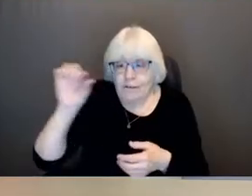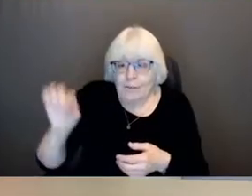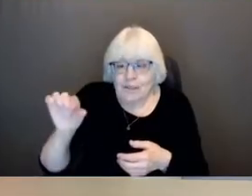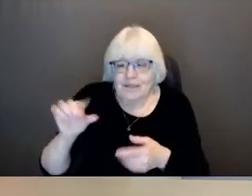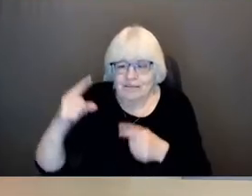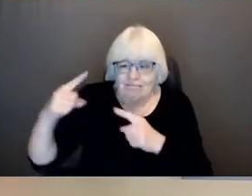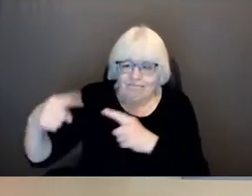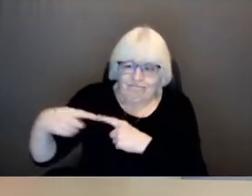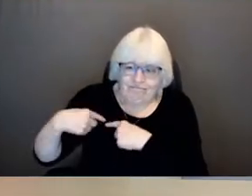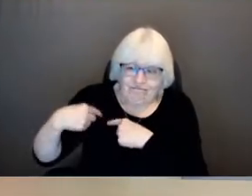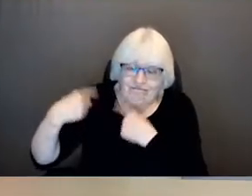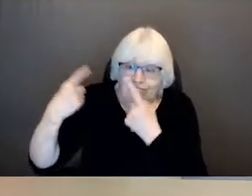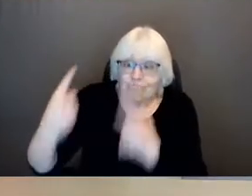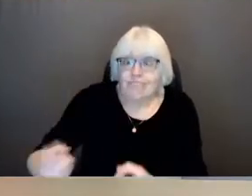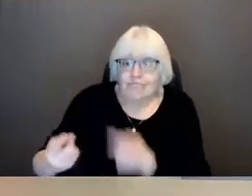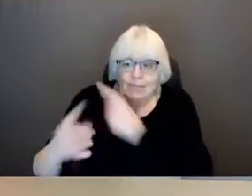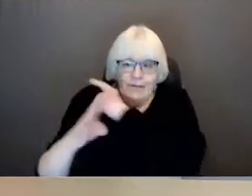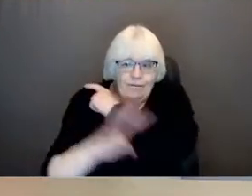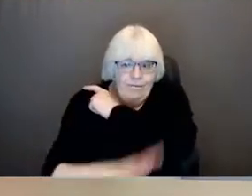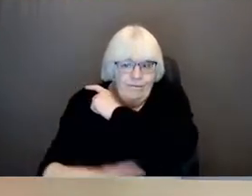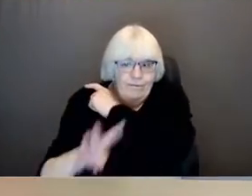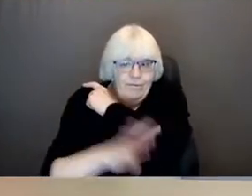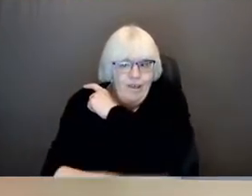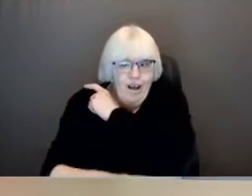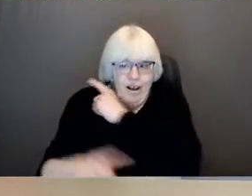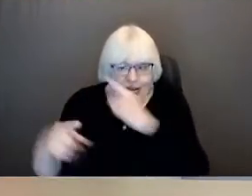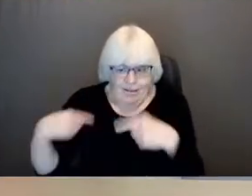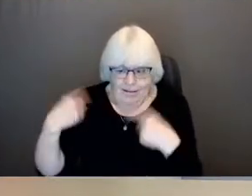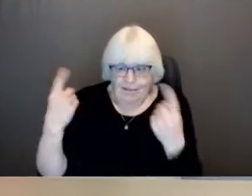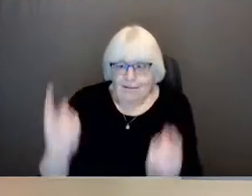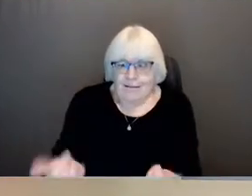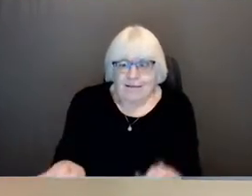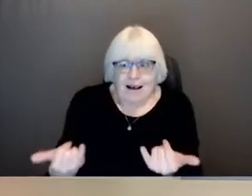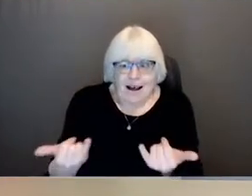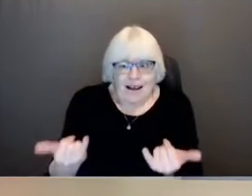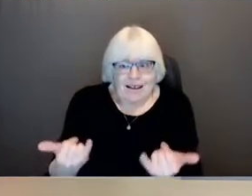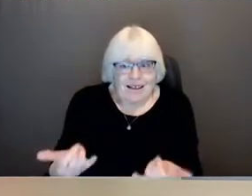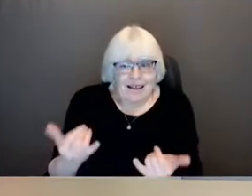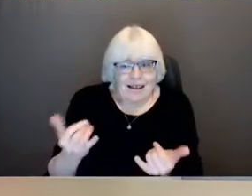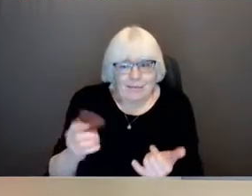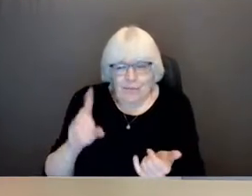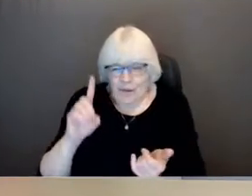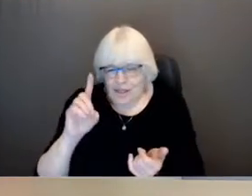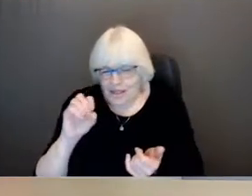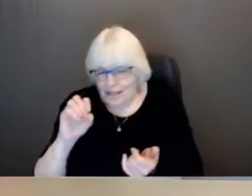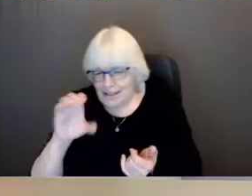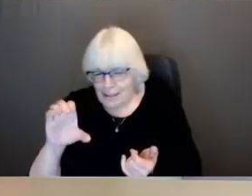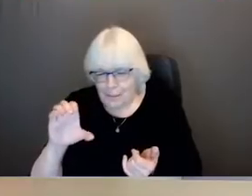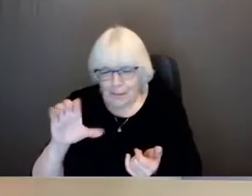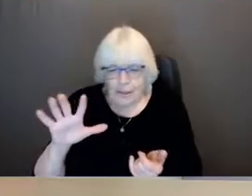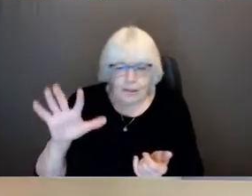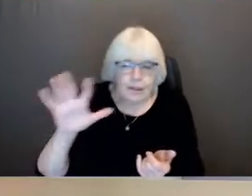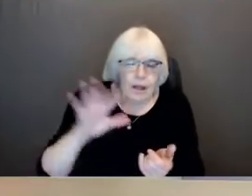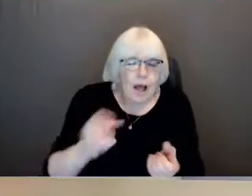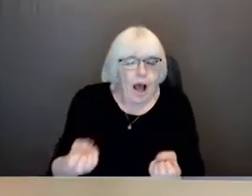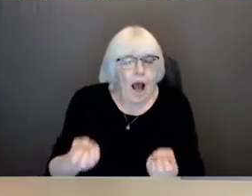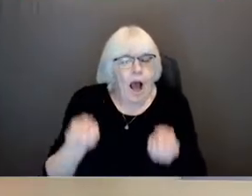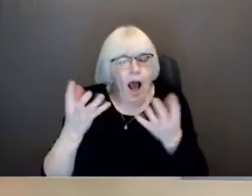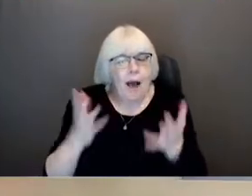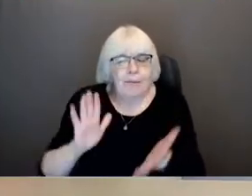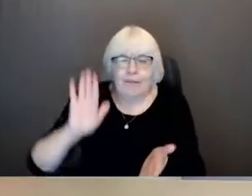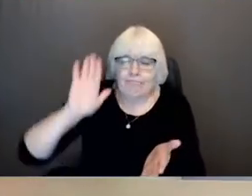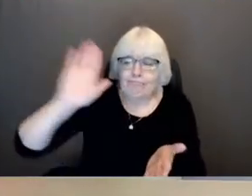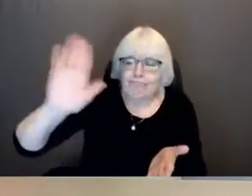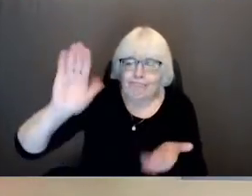Mm-hmm. I still haven't gotten that, so I'm wondering if you can provide me with those numbers. I guess I've sort of asked through email, but I haven't been able to get a response.